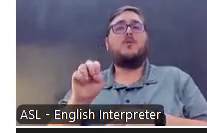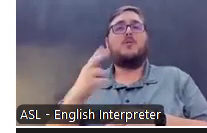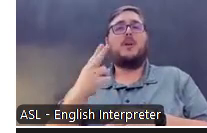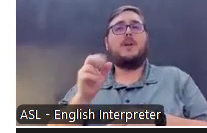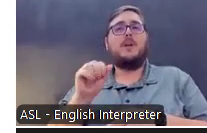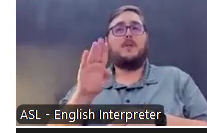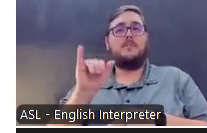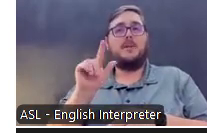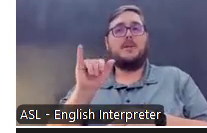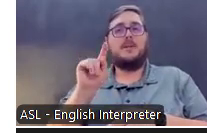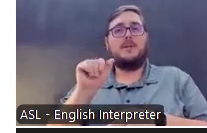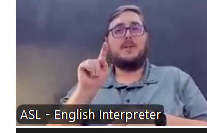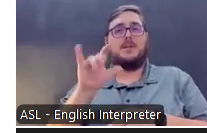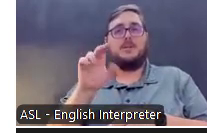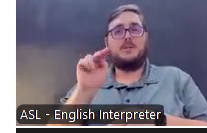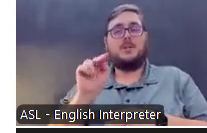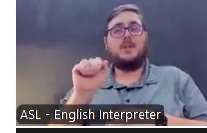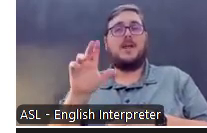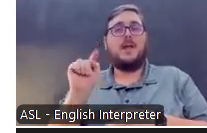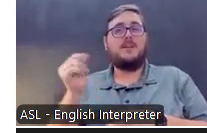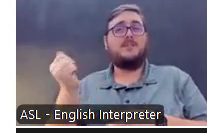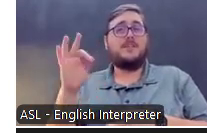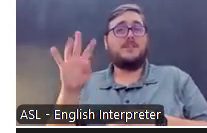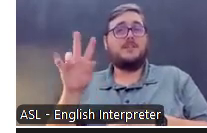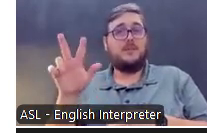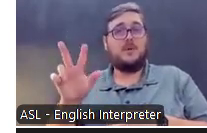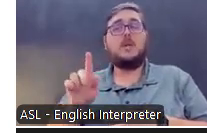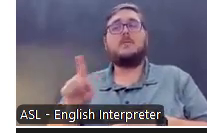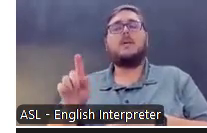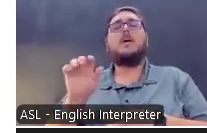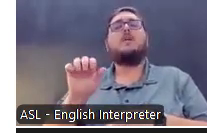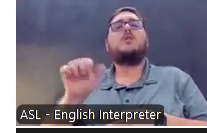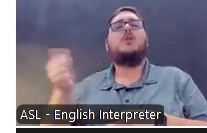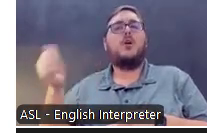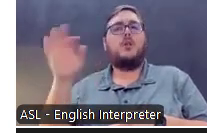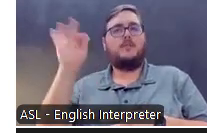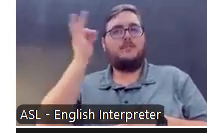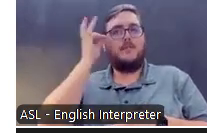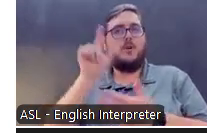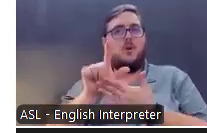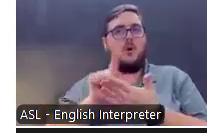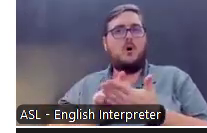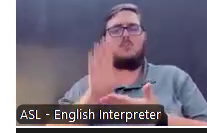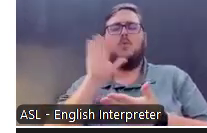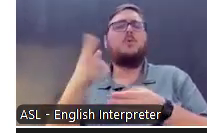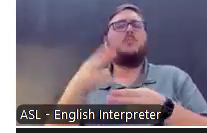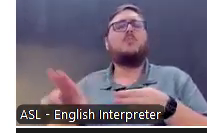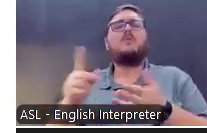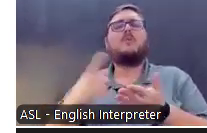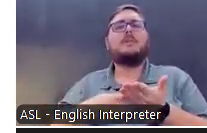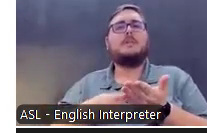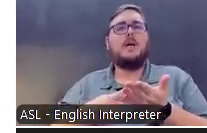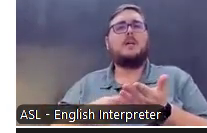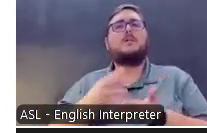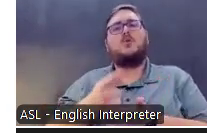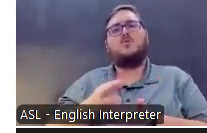another federal law that students with disabilities can fall under. And we're just going to briefly talk about Section 504. Next slide.